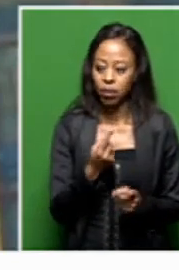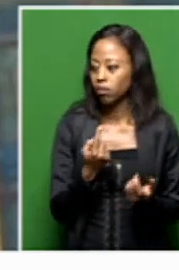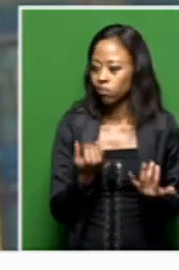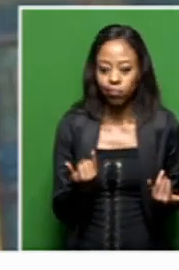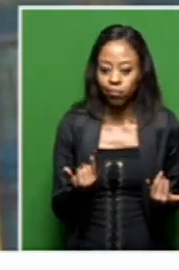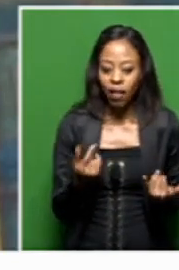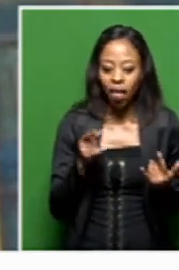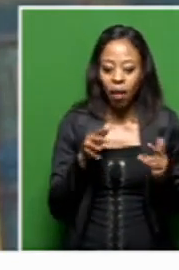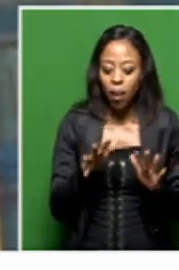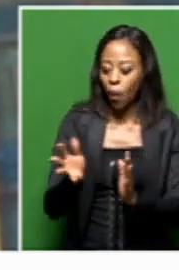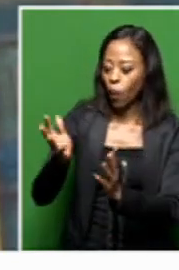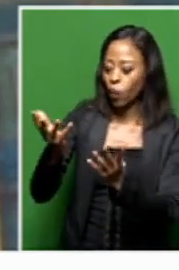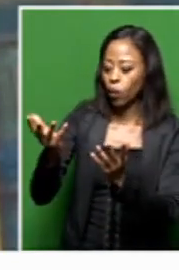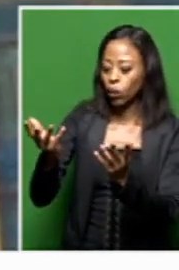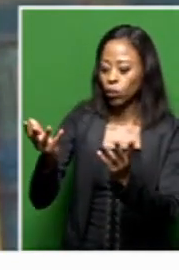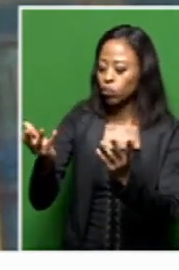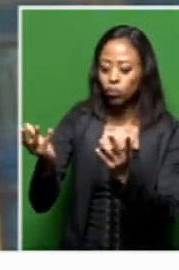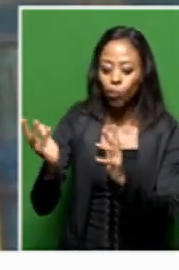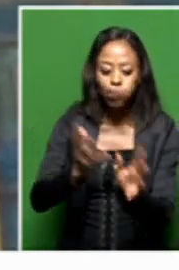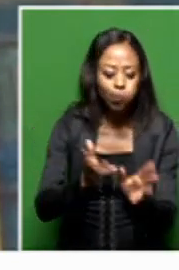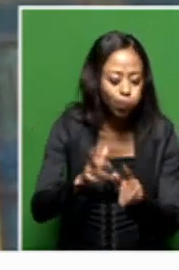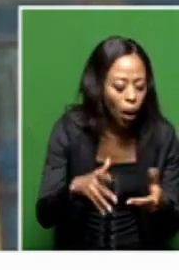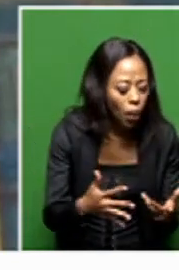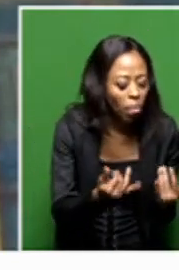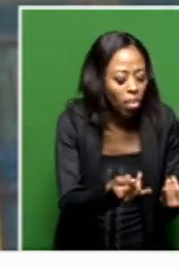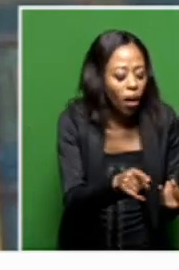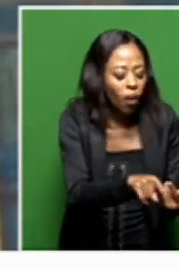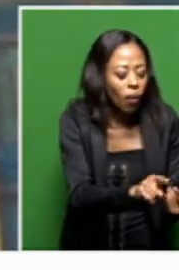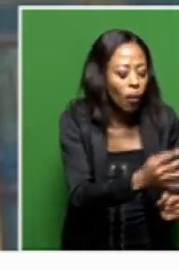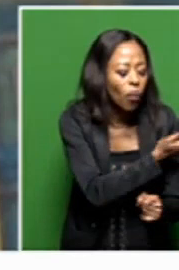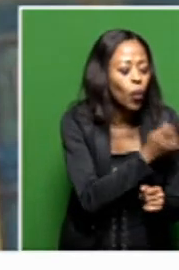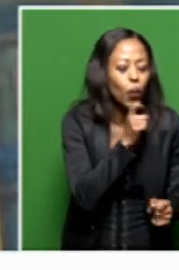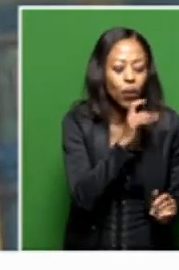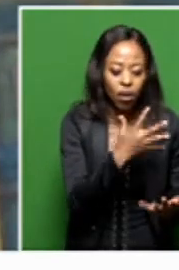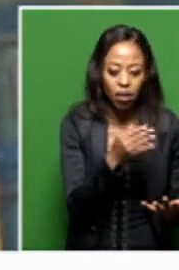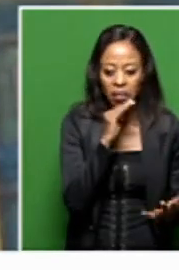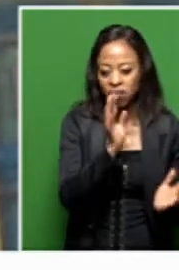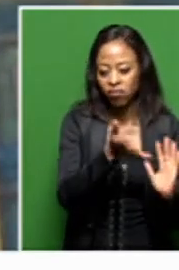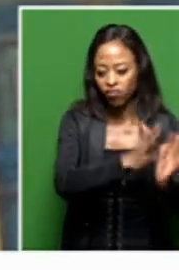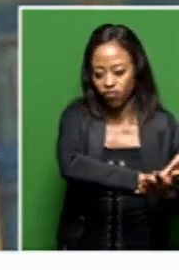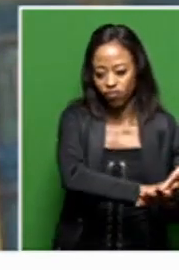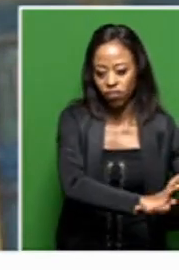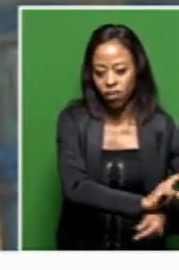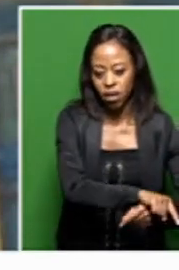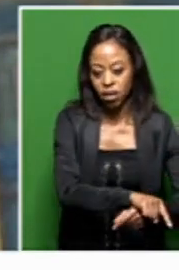going to use it. And it is possible that some of that stock gets destroyed. At the moment,